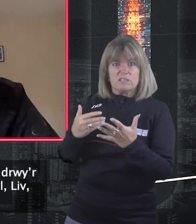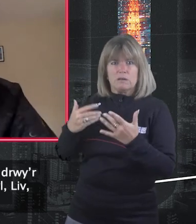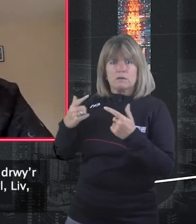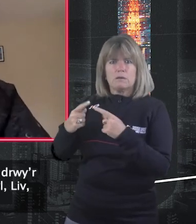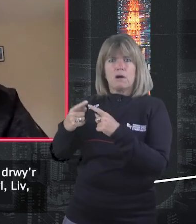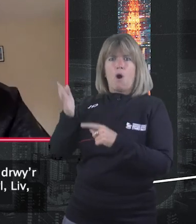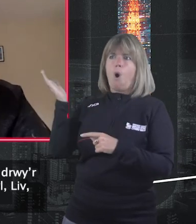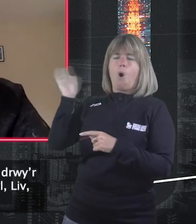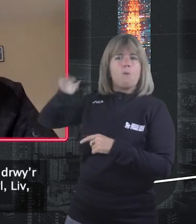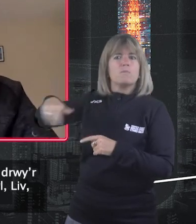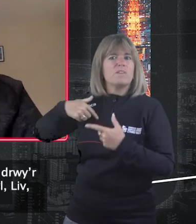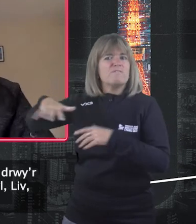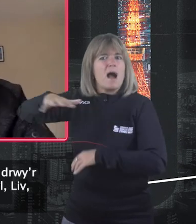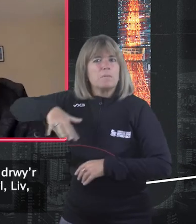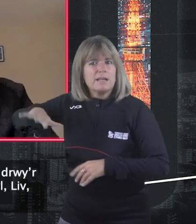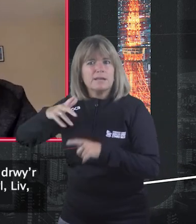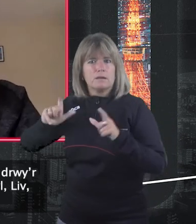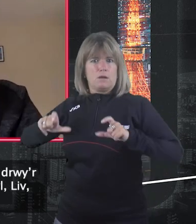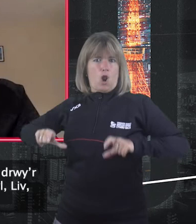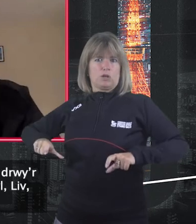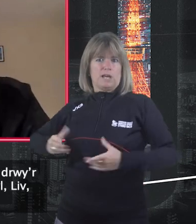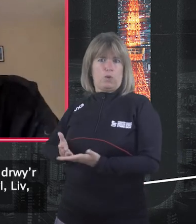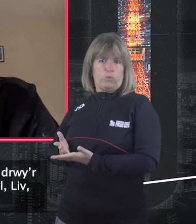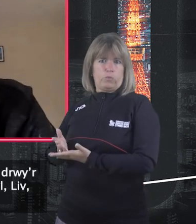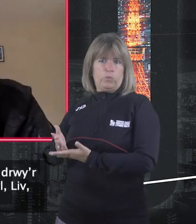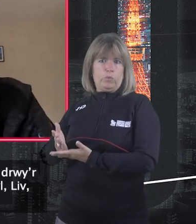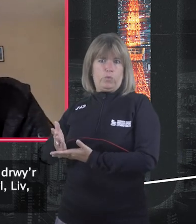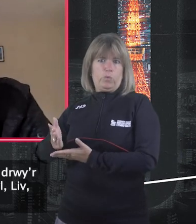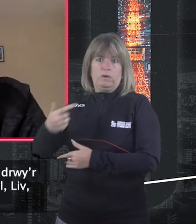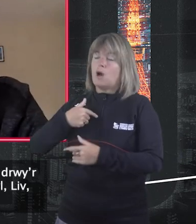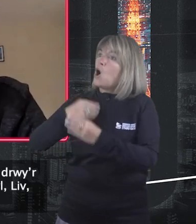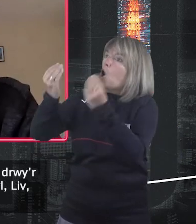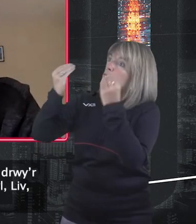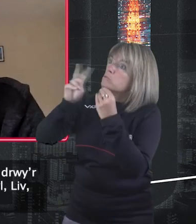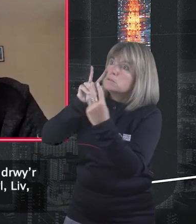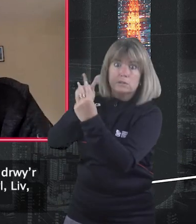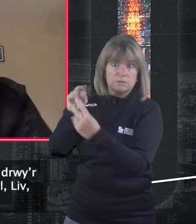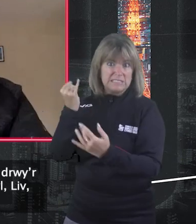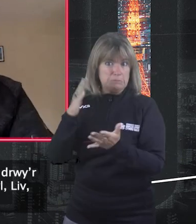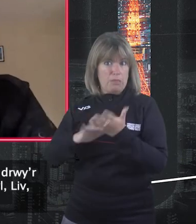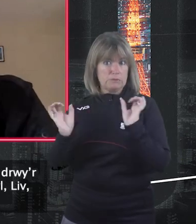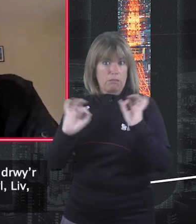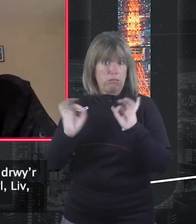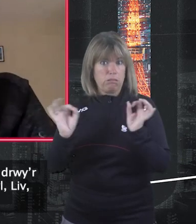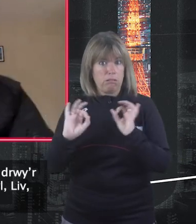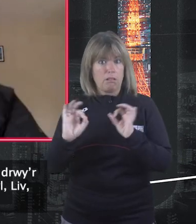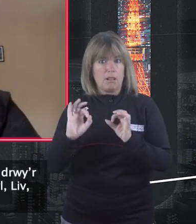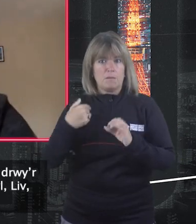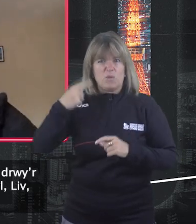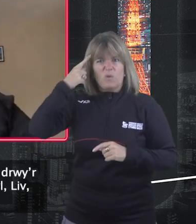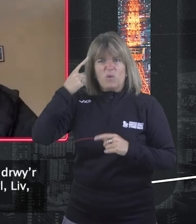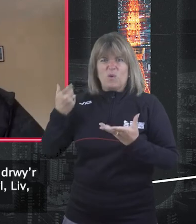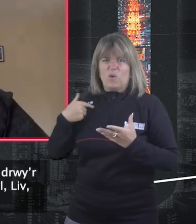back home to be with my family, all of lockdown. Didn't see my coach for 6 months, but I just thought, you know, Liv, use this